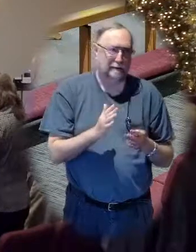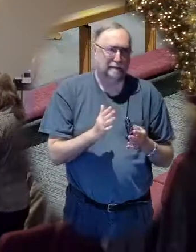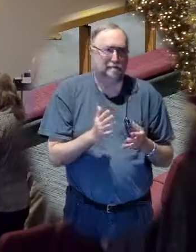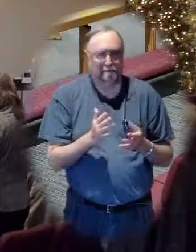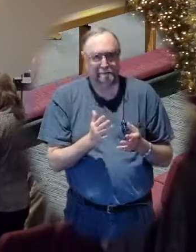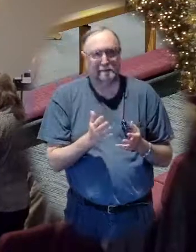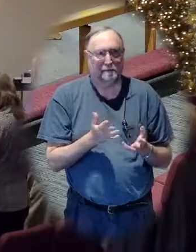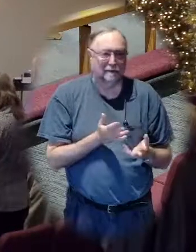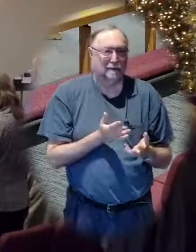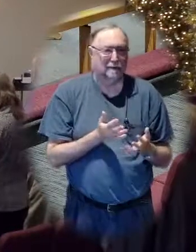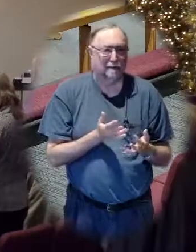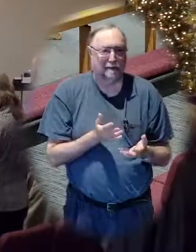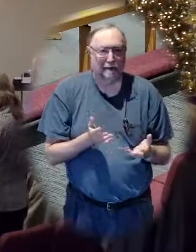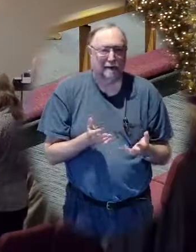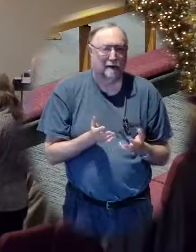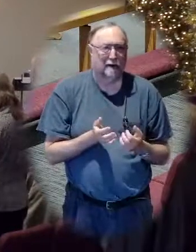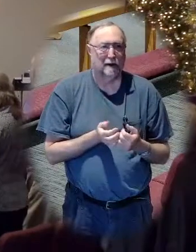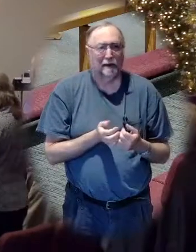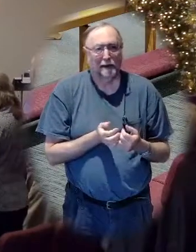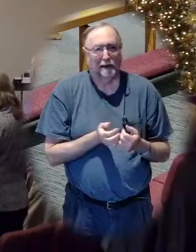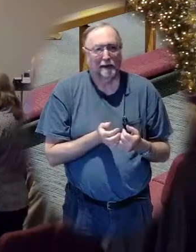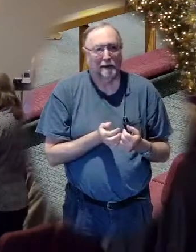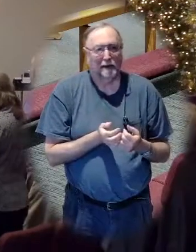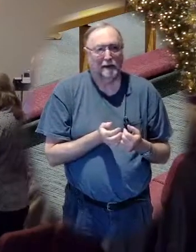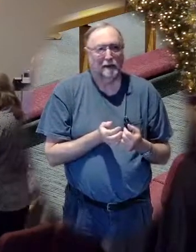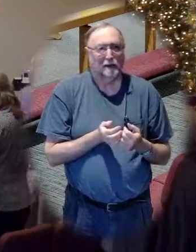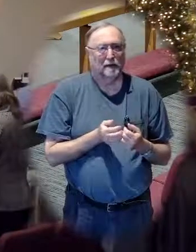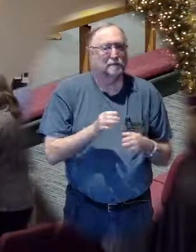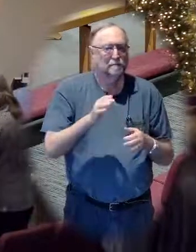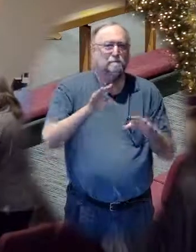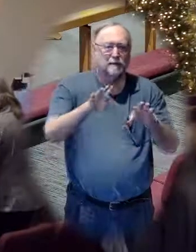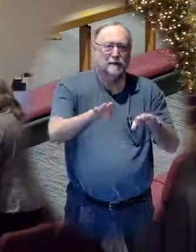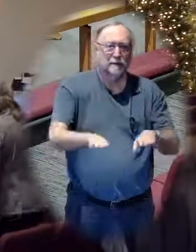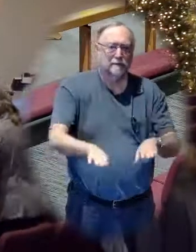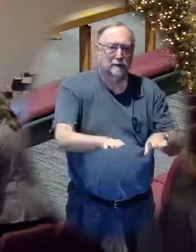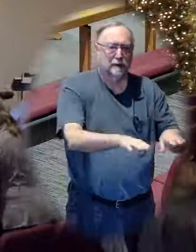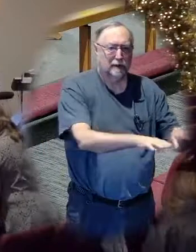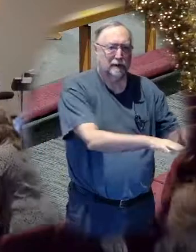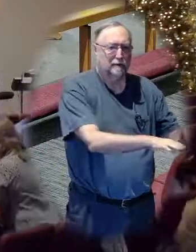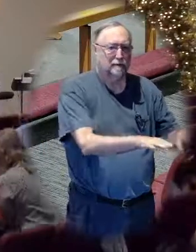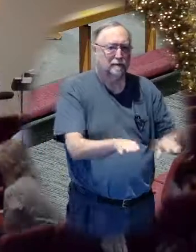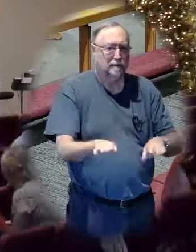We'll get to the bottom of that for sure. Congregation, please be seated.